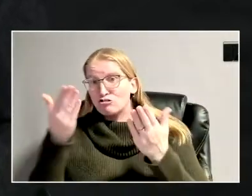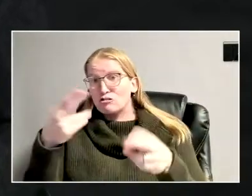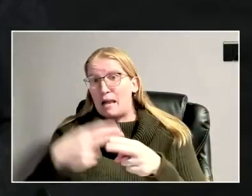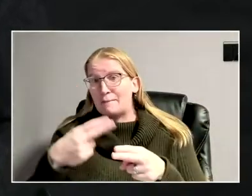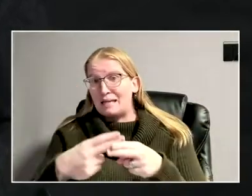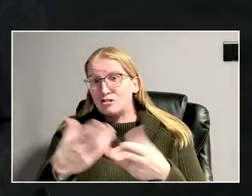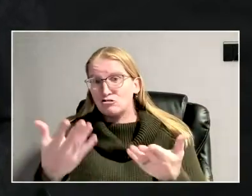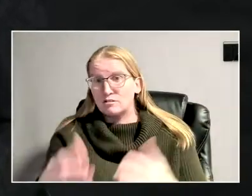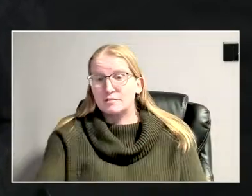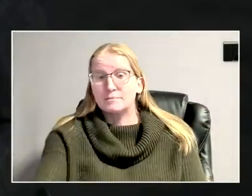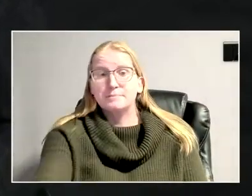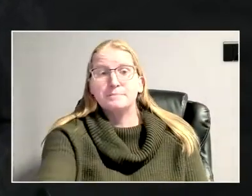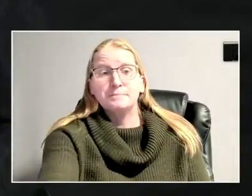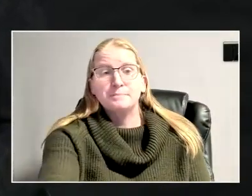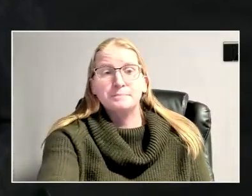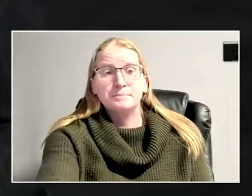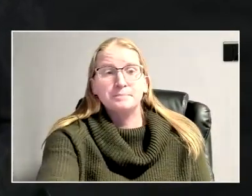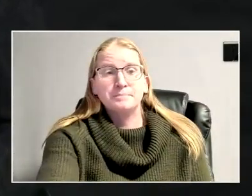Mr